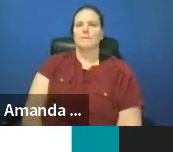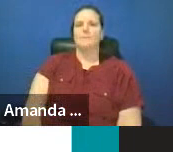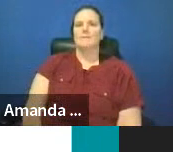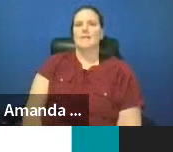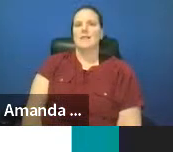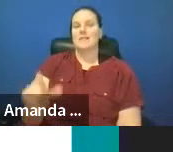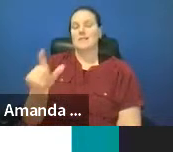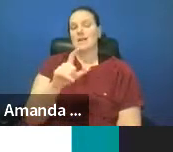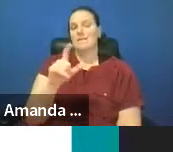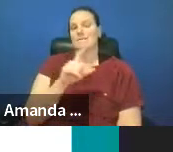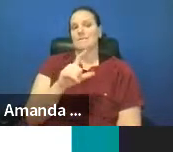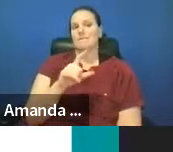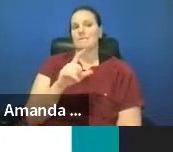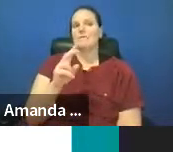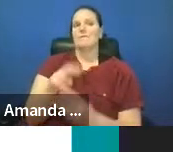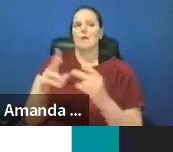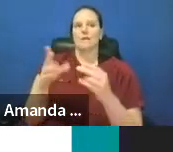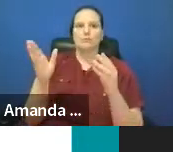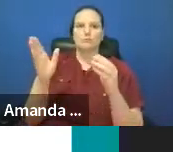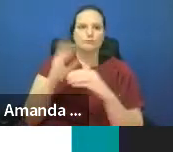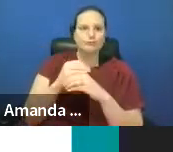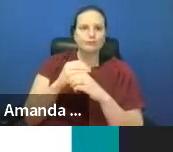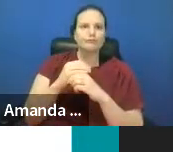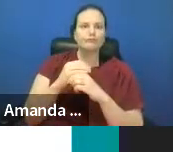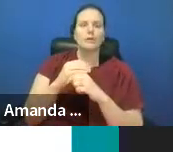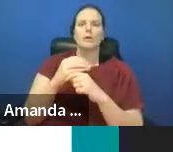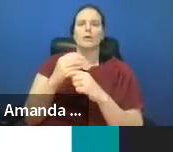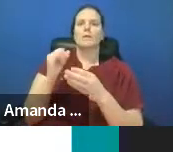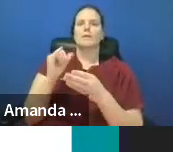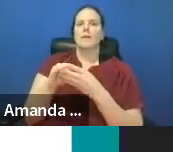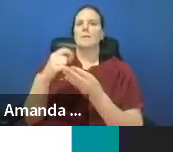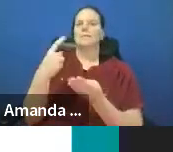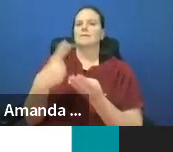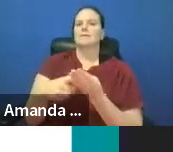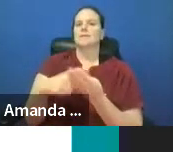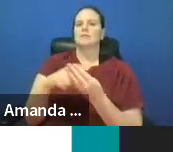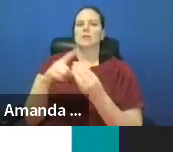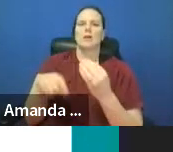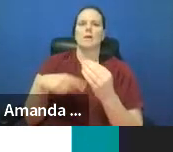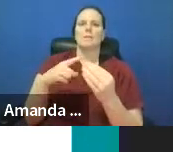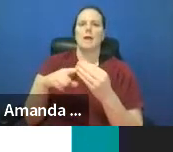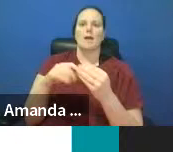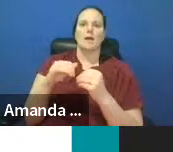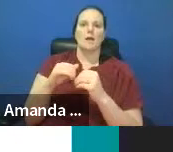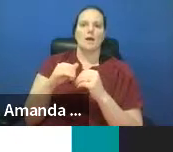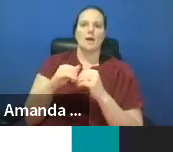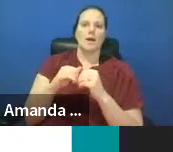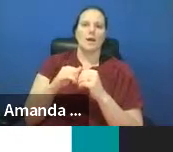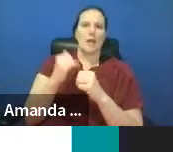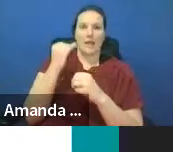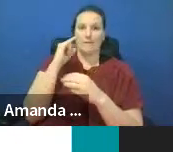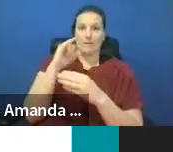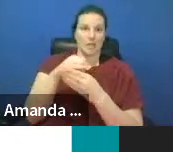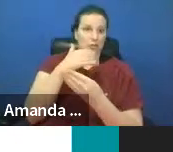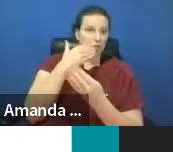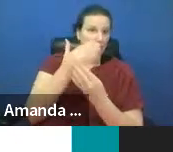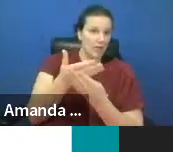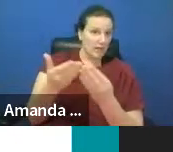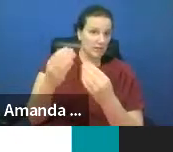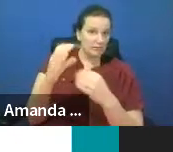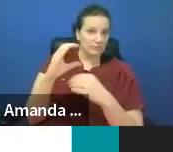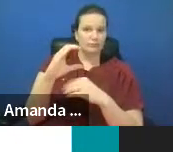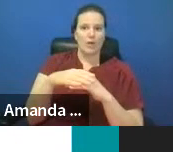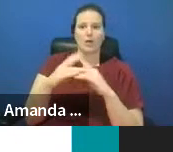is very enclosed, which might be a discussion that we have about whether or not enclosure is a good thing on